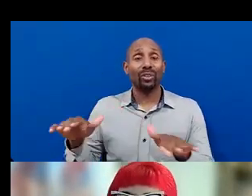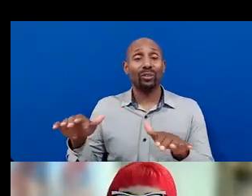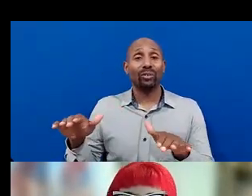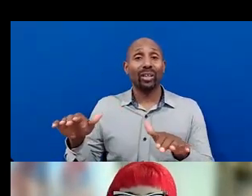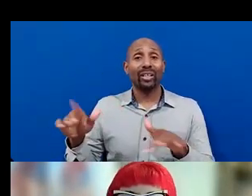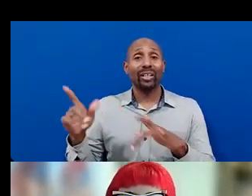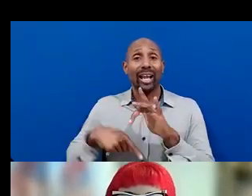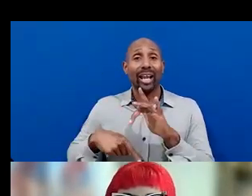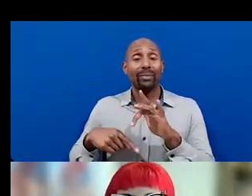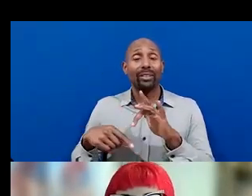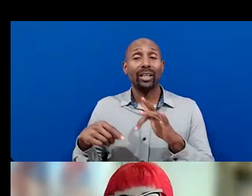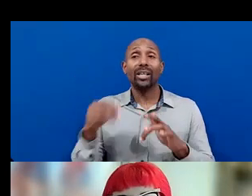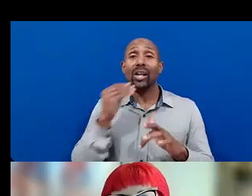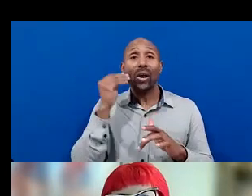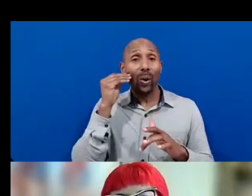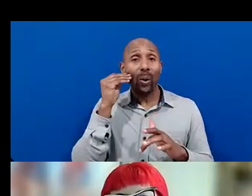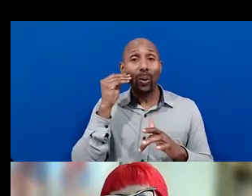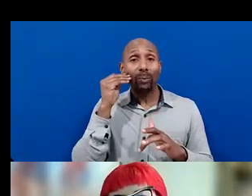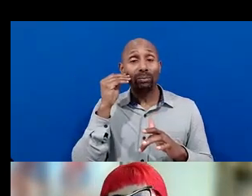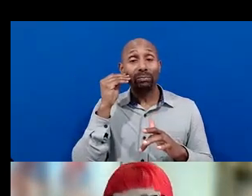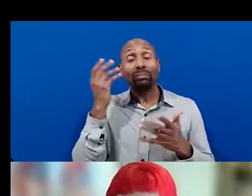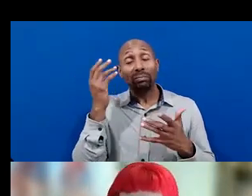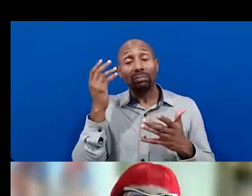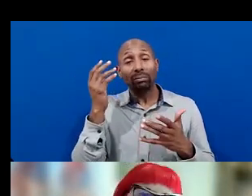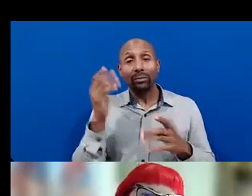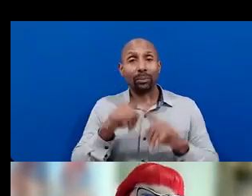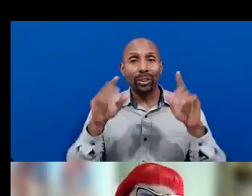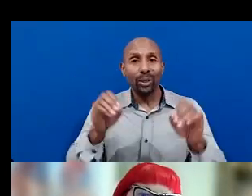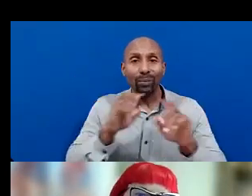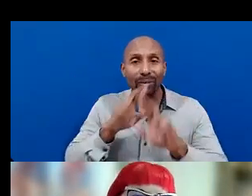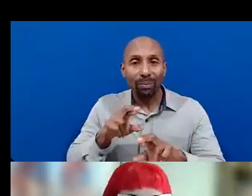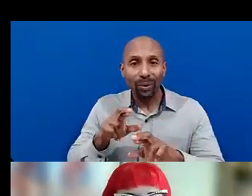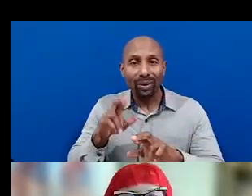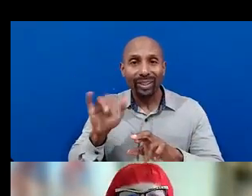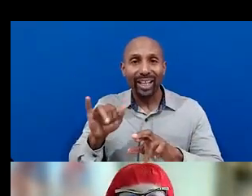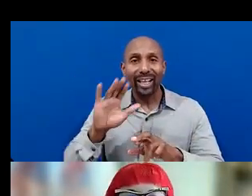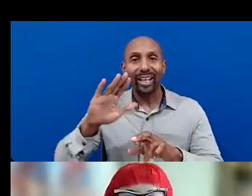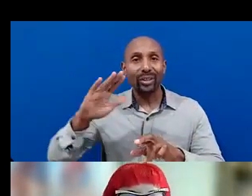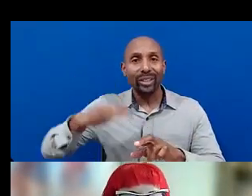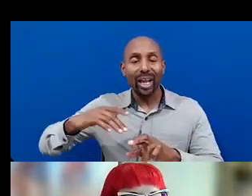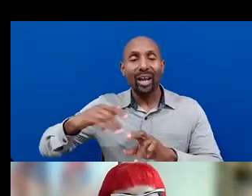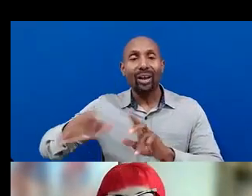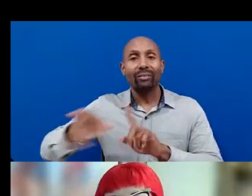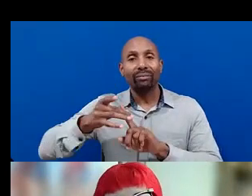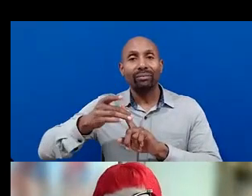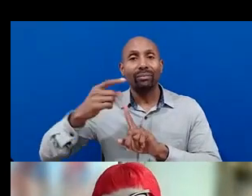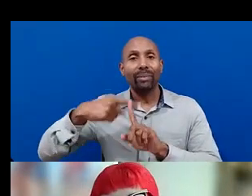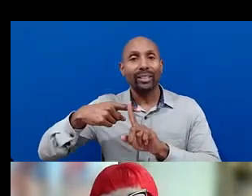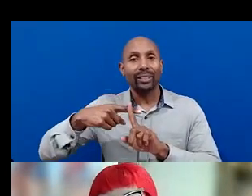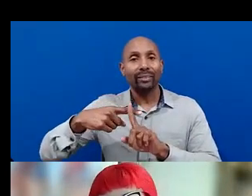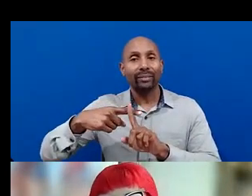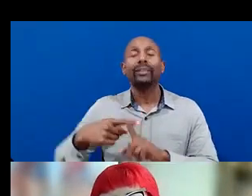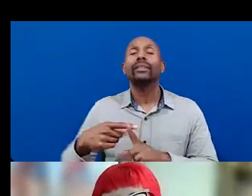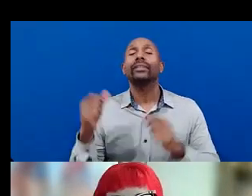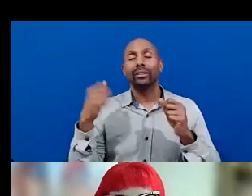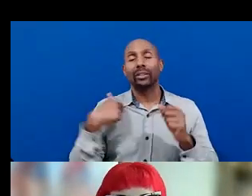are not reporting home tests and also not reporting. I know